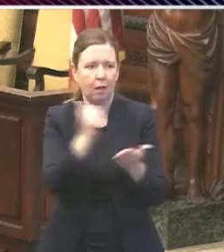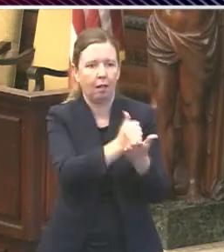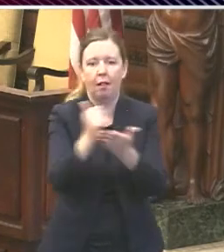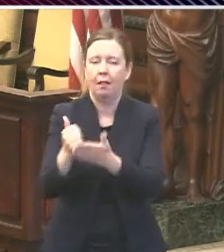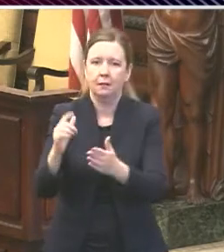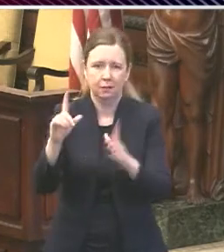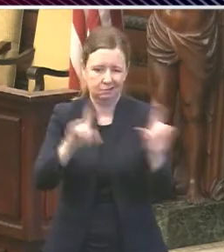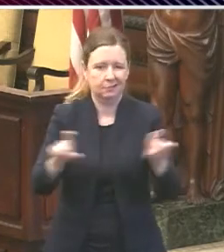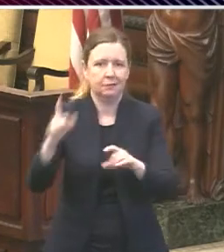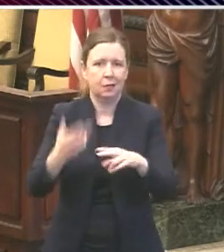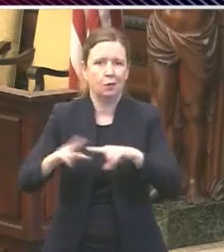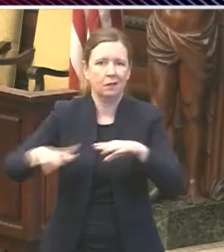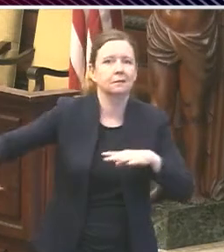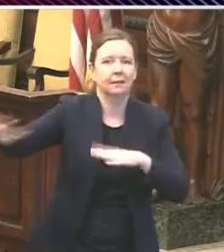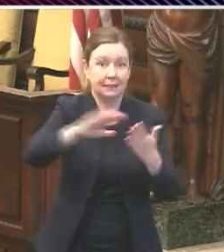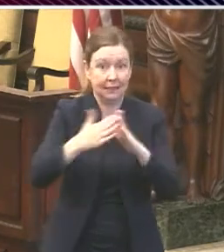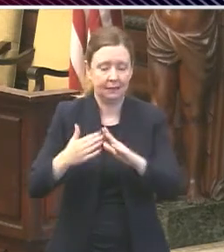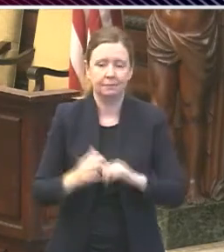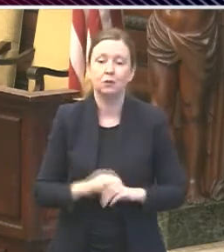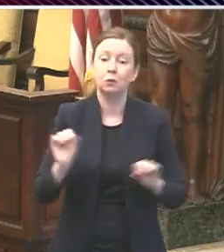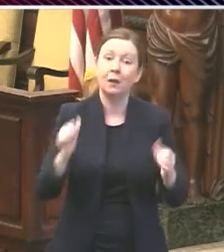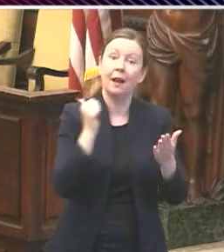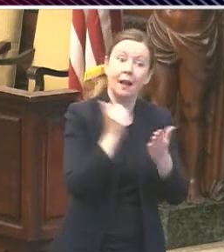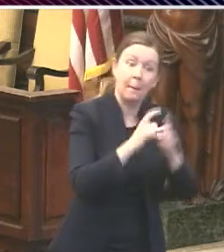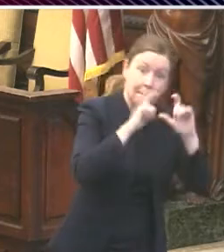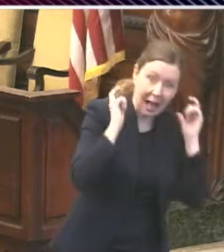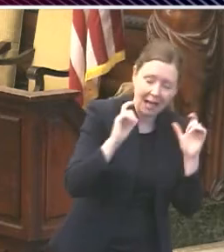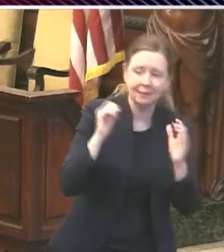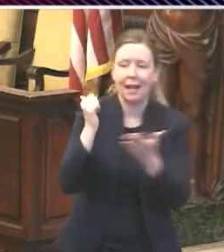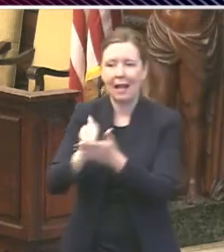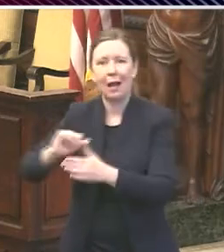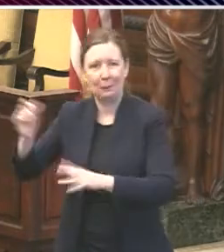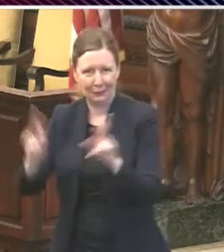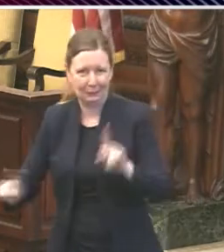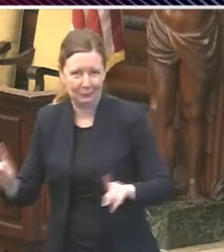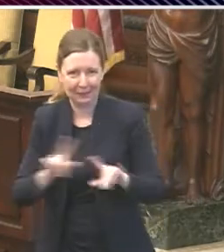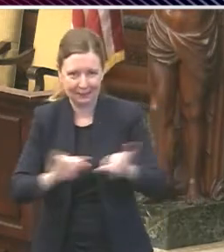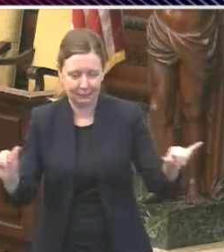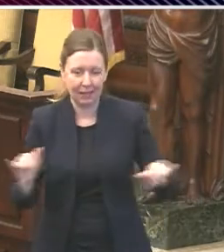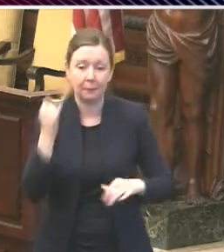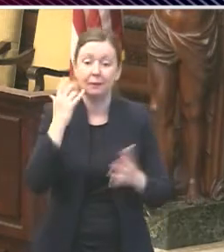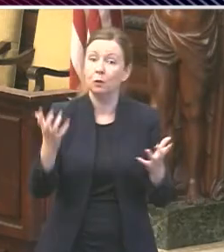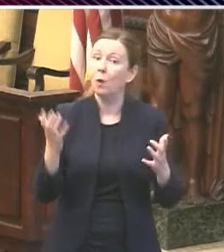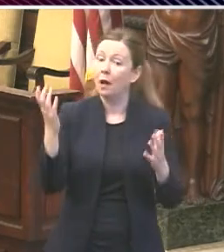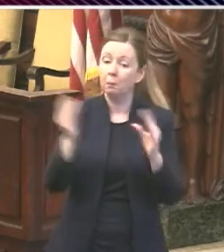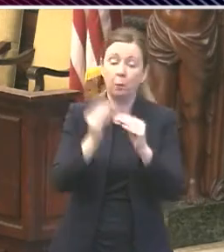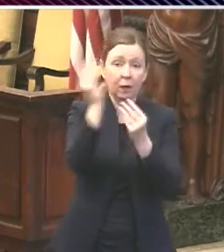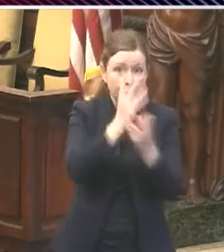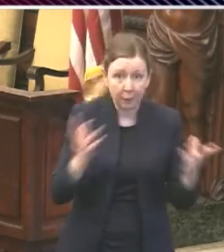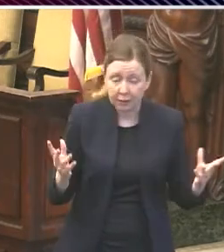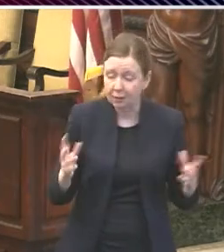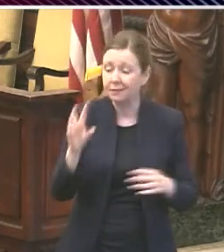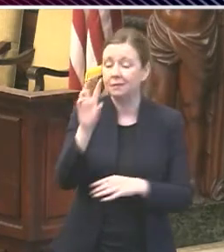and support the rest of our response at the same time. If you want to know more information about anything I've discussed, go to our website,